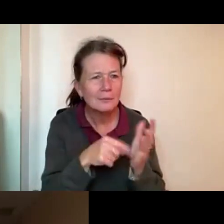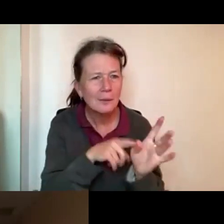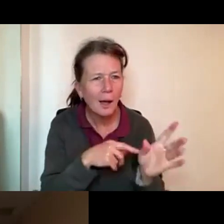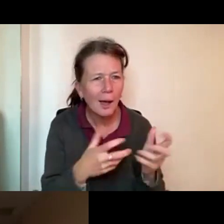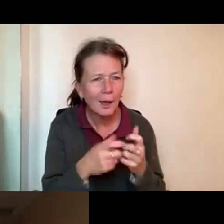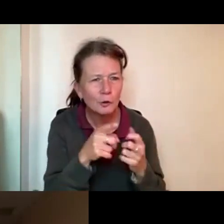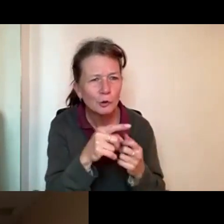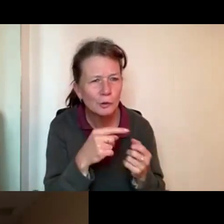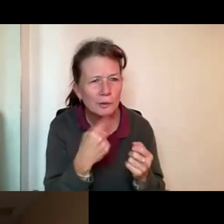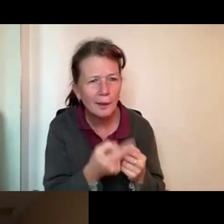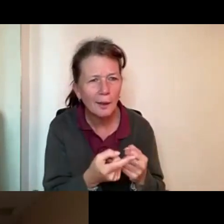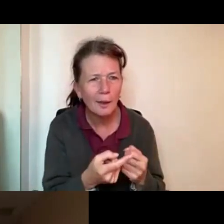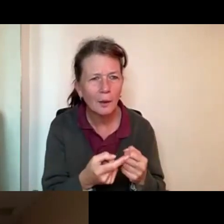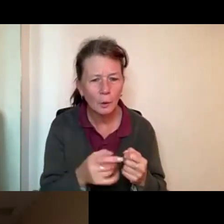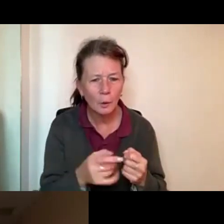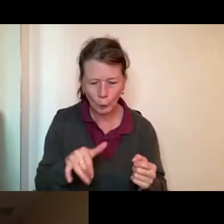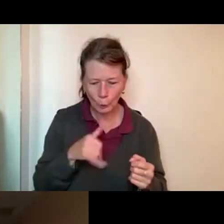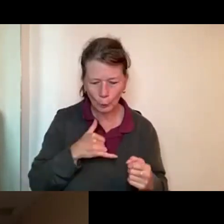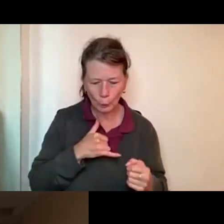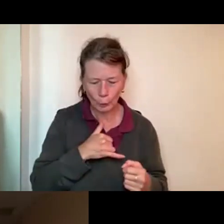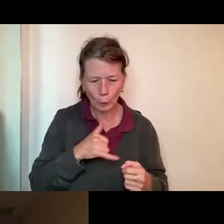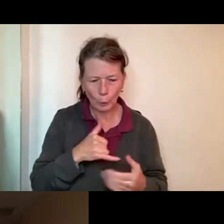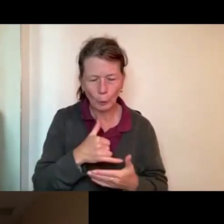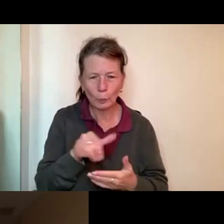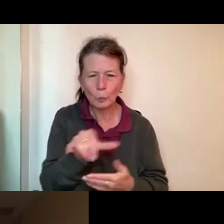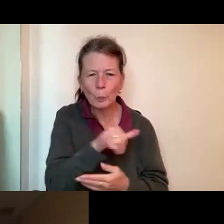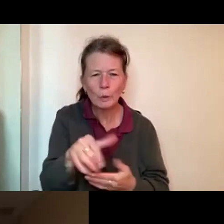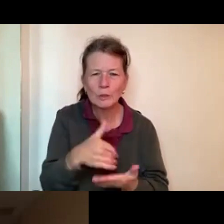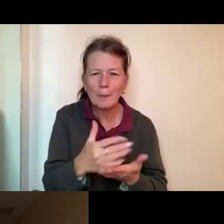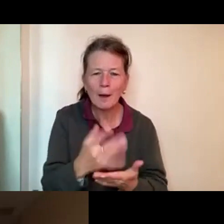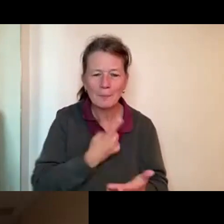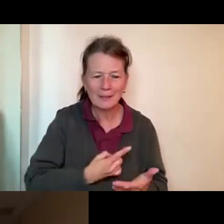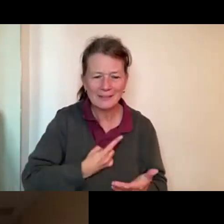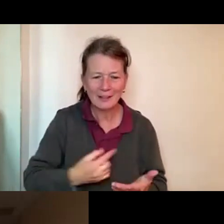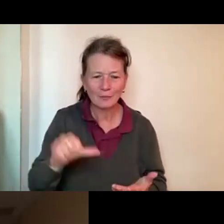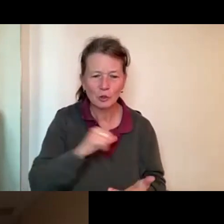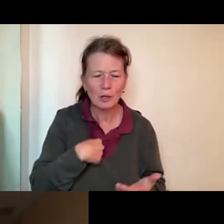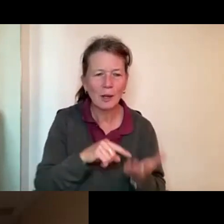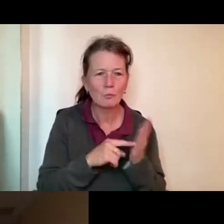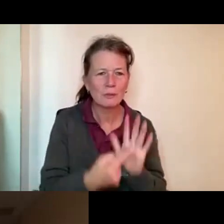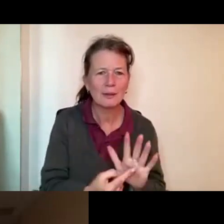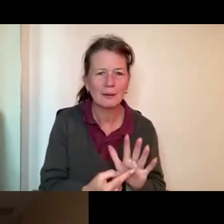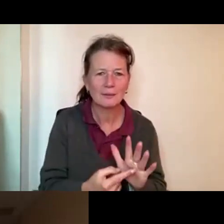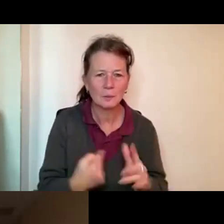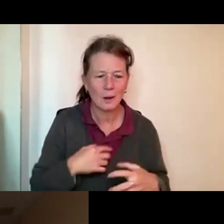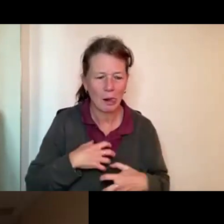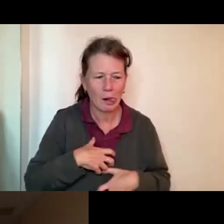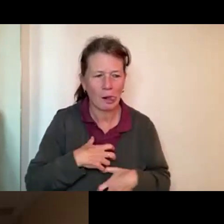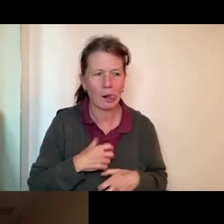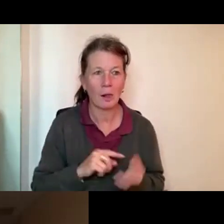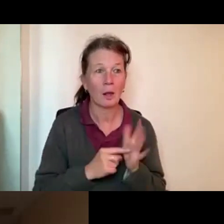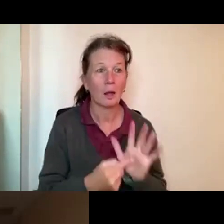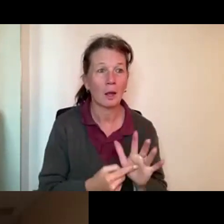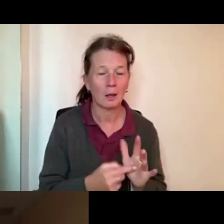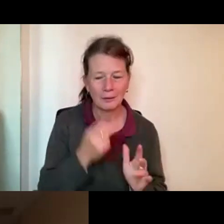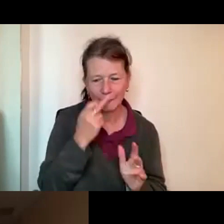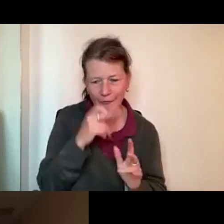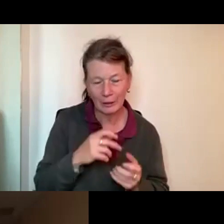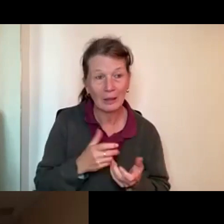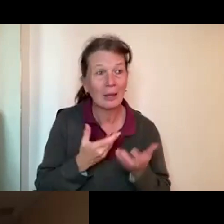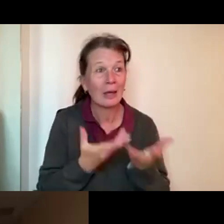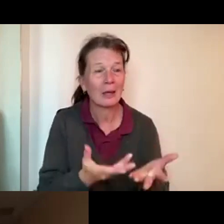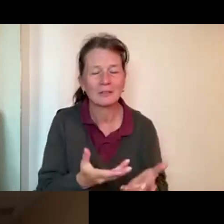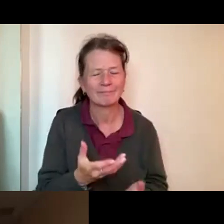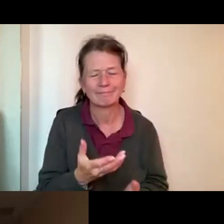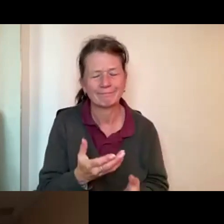of myself should I present for this thing? don't try and present a part of